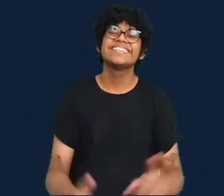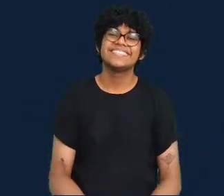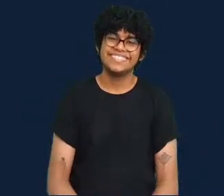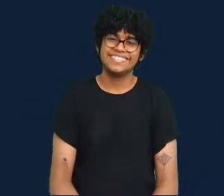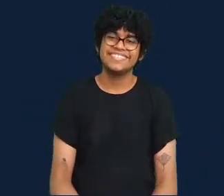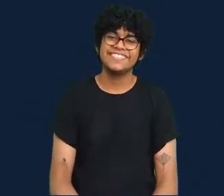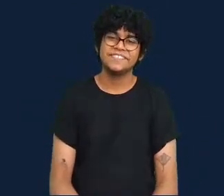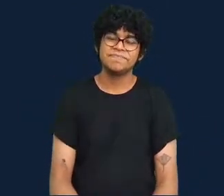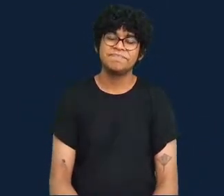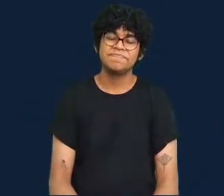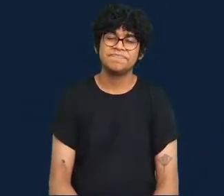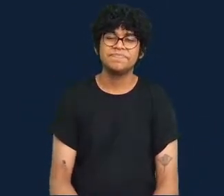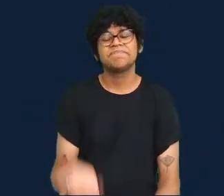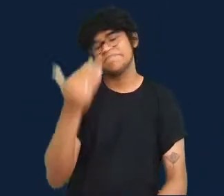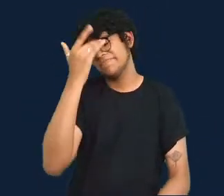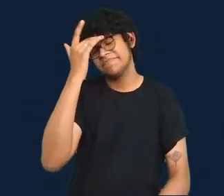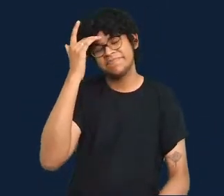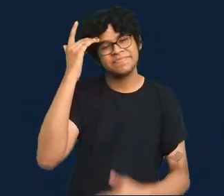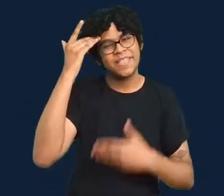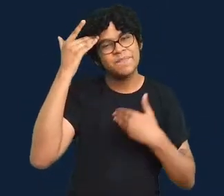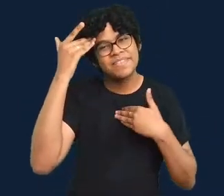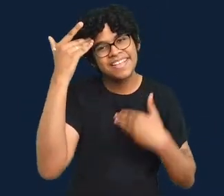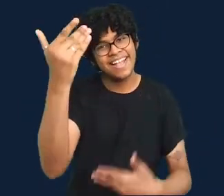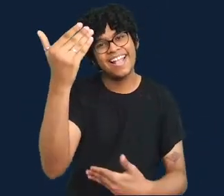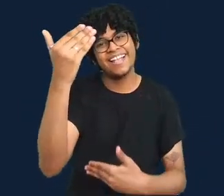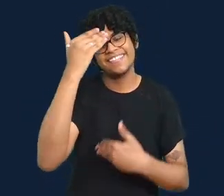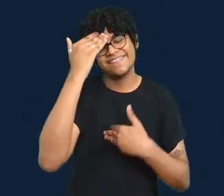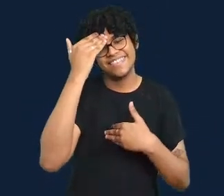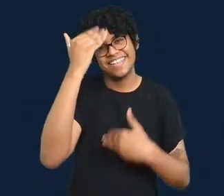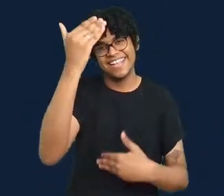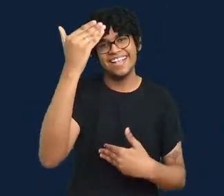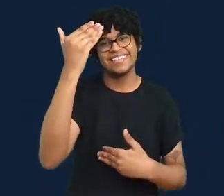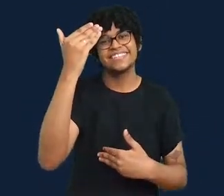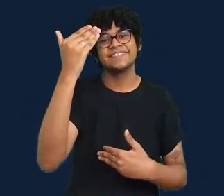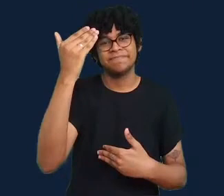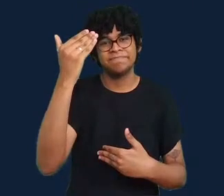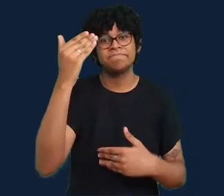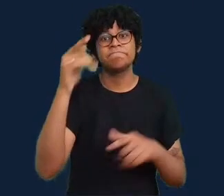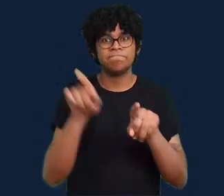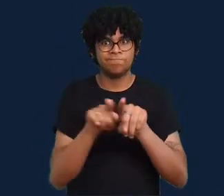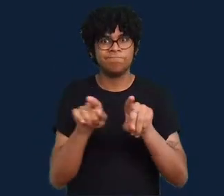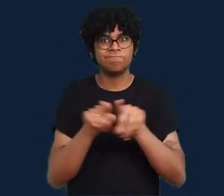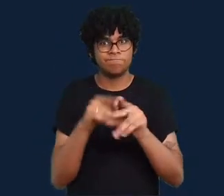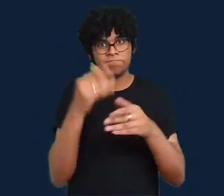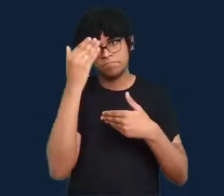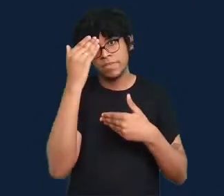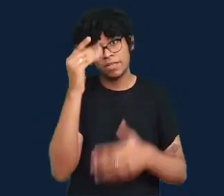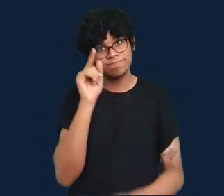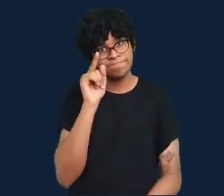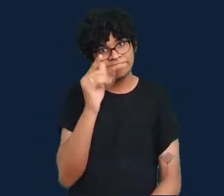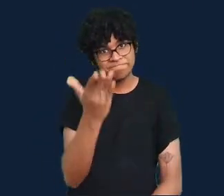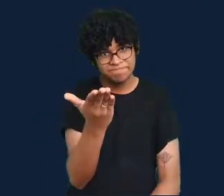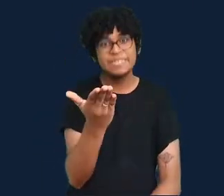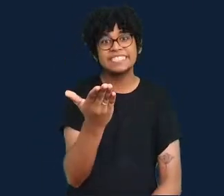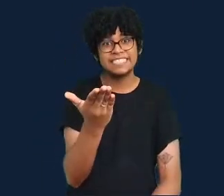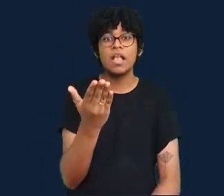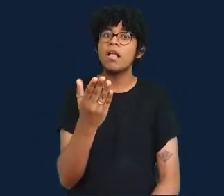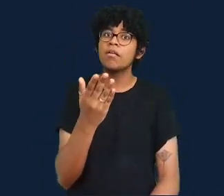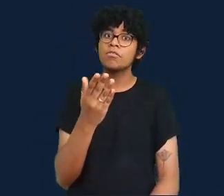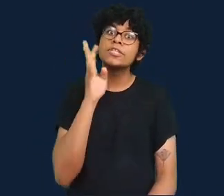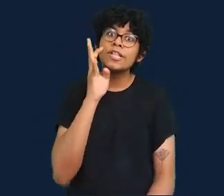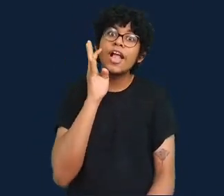Great. I wanted to thank you also. It was really nice to meet you. And